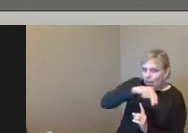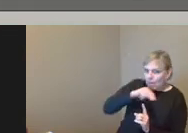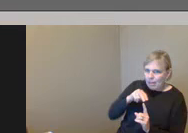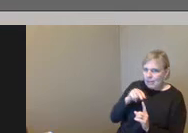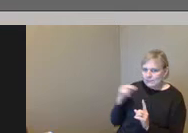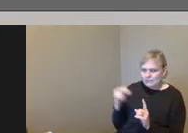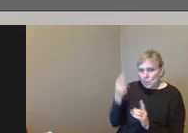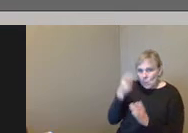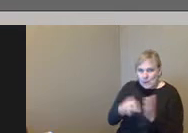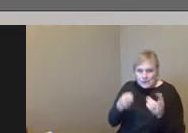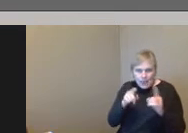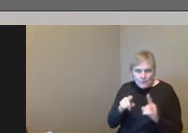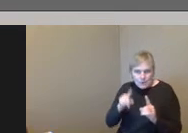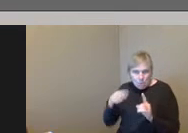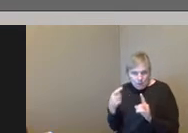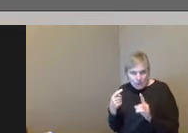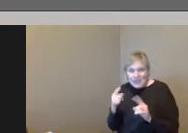perception of what's happening